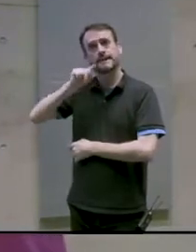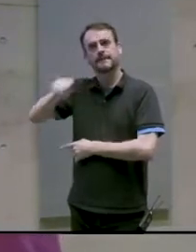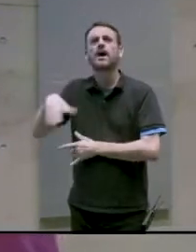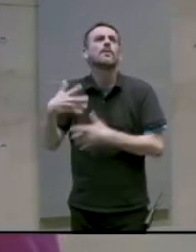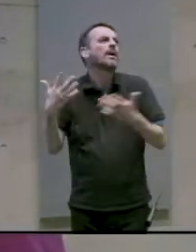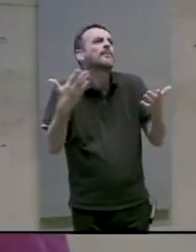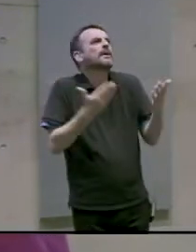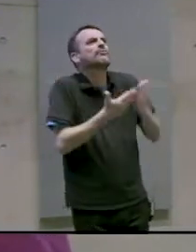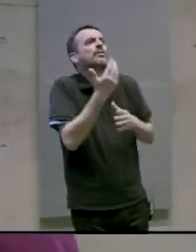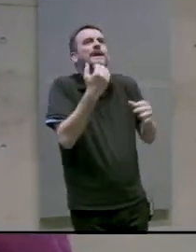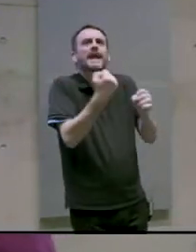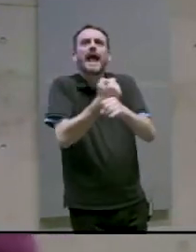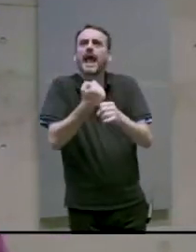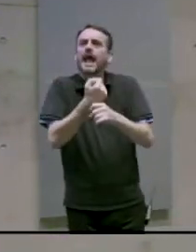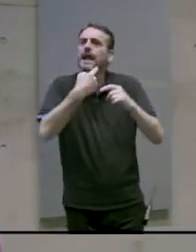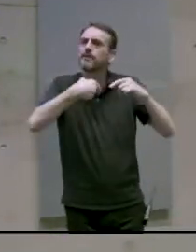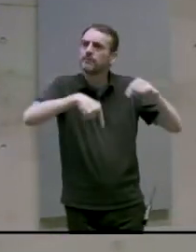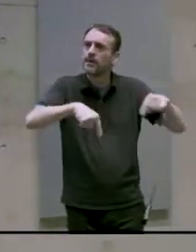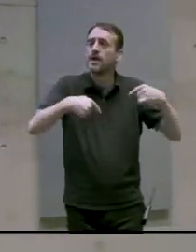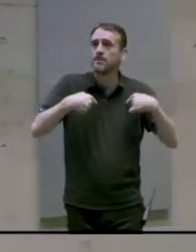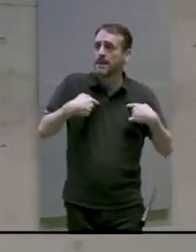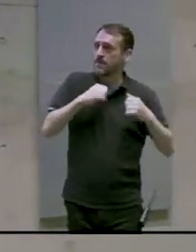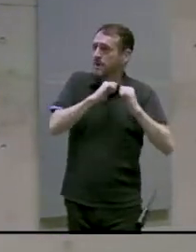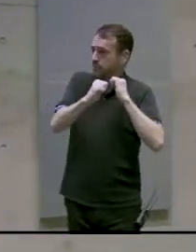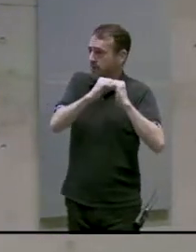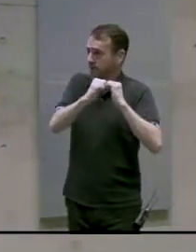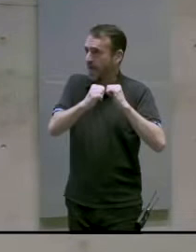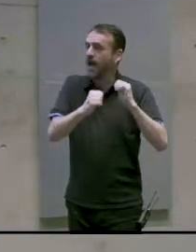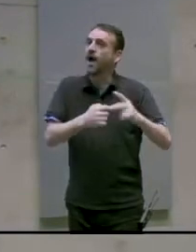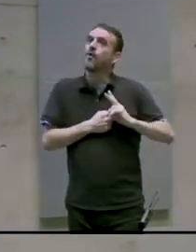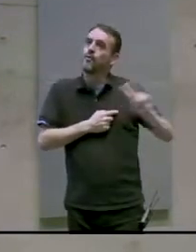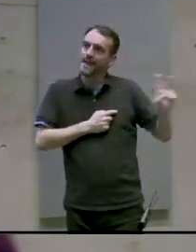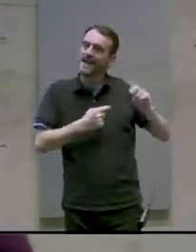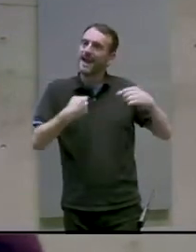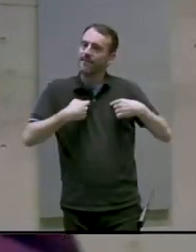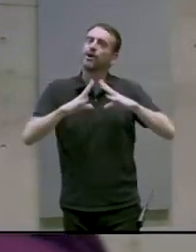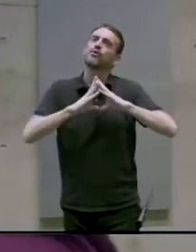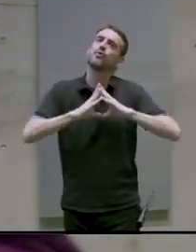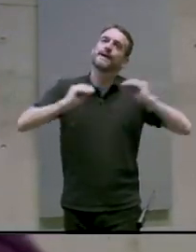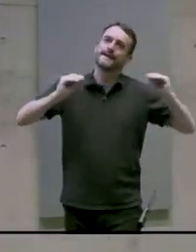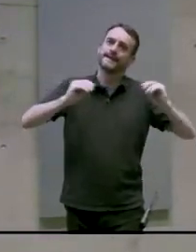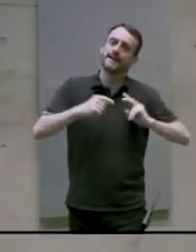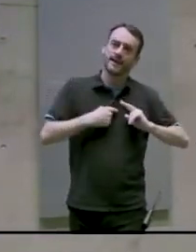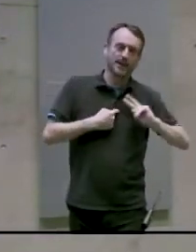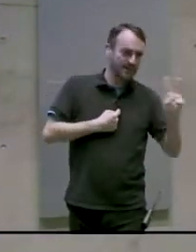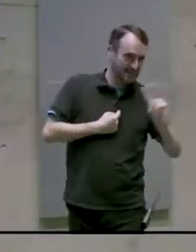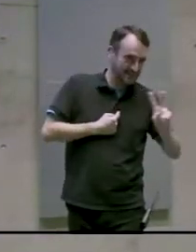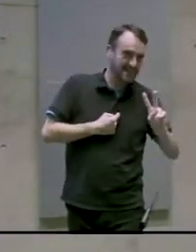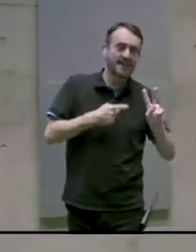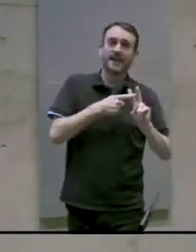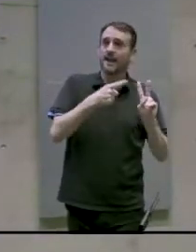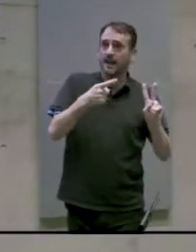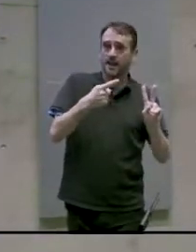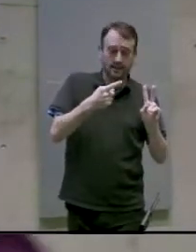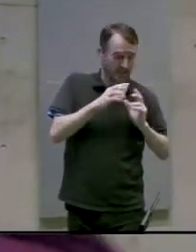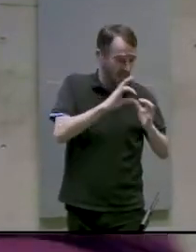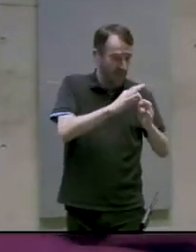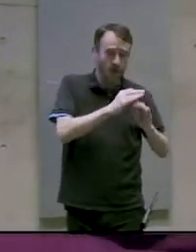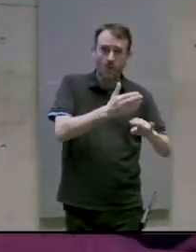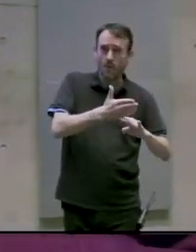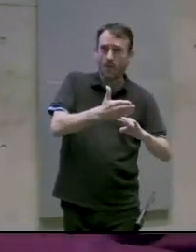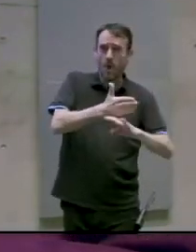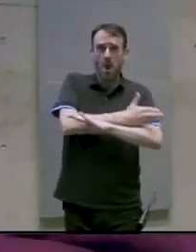Well, I mean, we've made Spectrum games. Me and my brother, I always say we because I'm a twin, and we made games together as early as